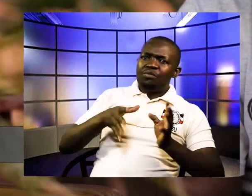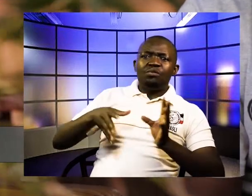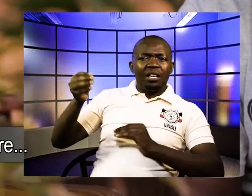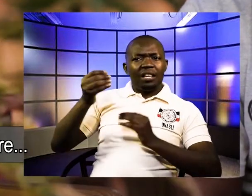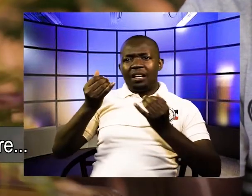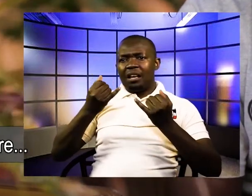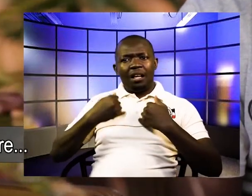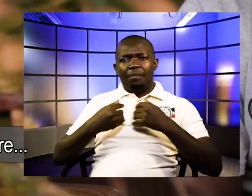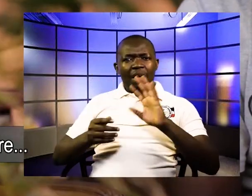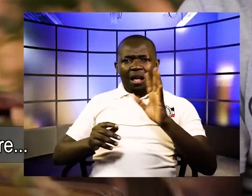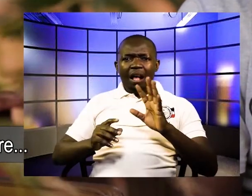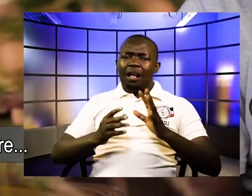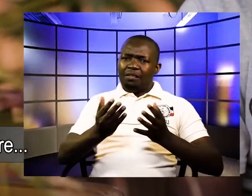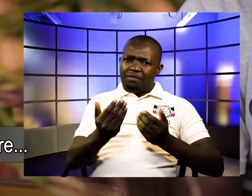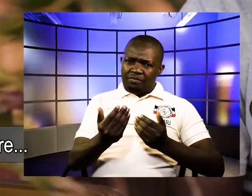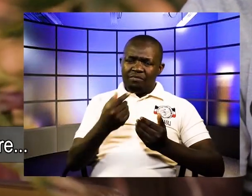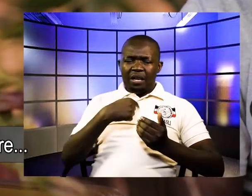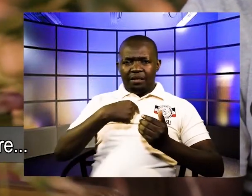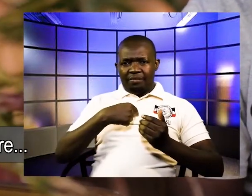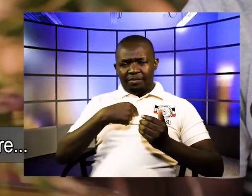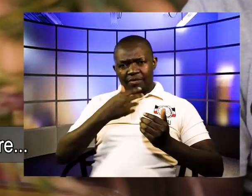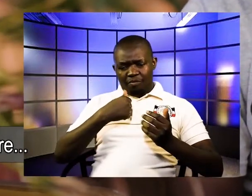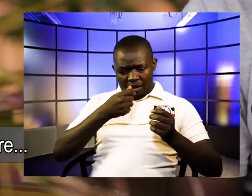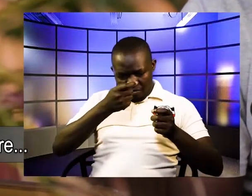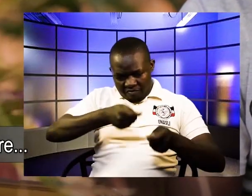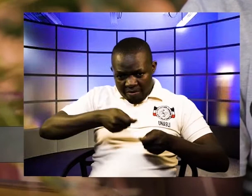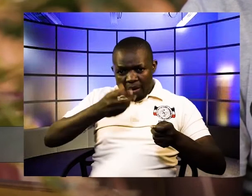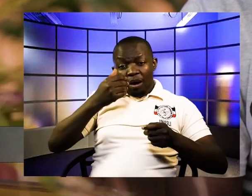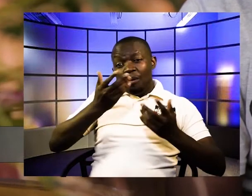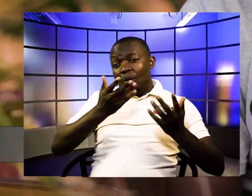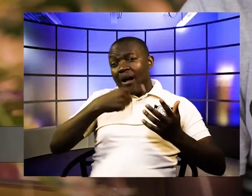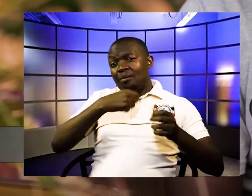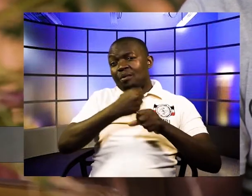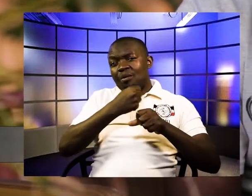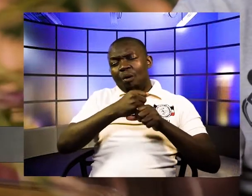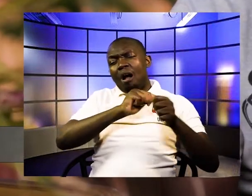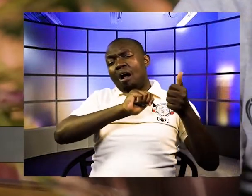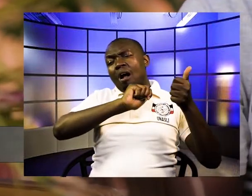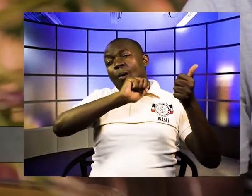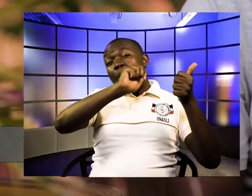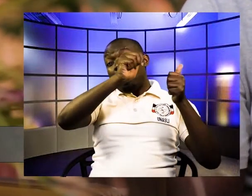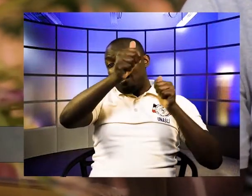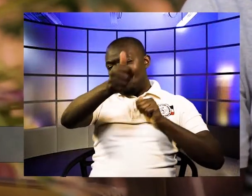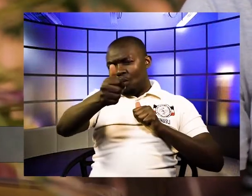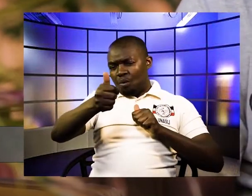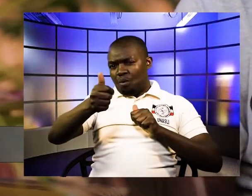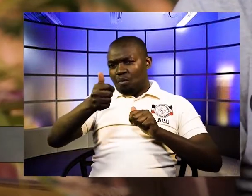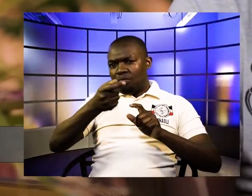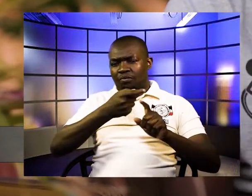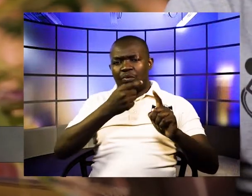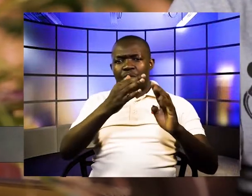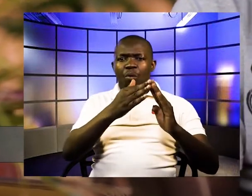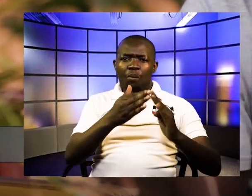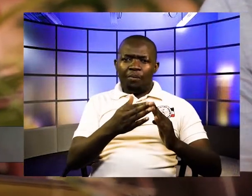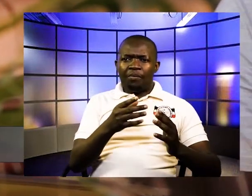nedda. Katusoke tumalirize kubanga wetwali tukolera nga walako ono gye tubeera. Nagenda